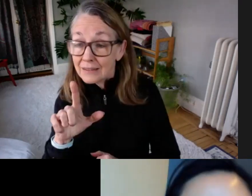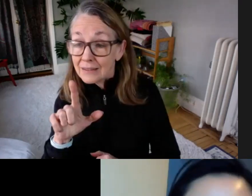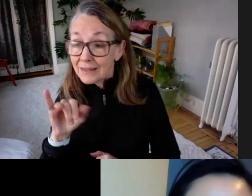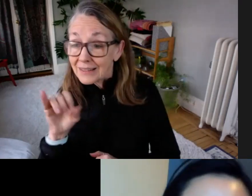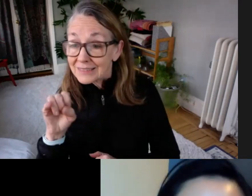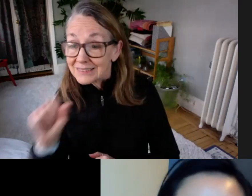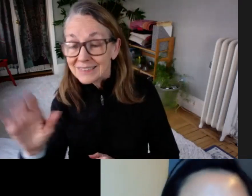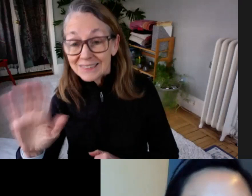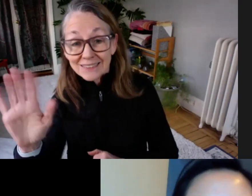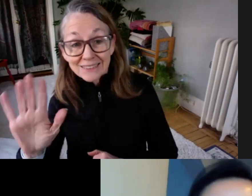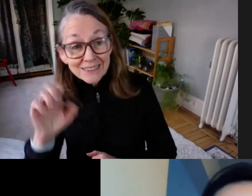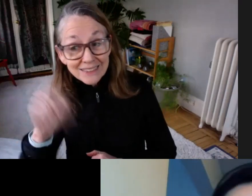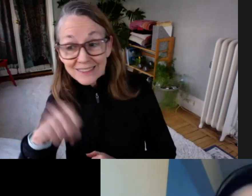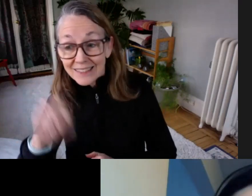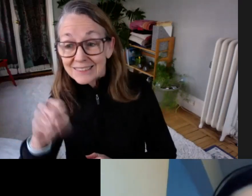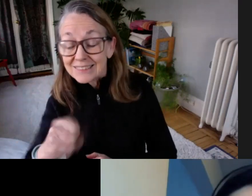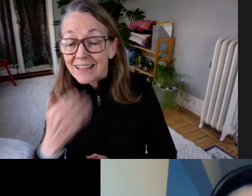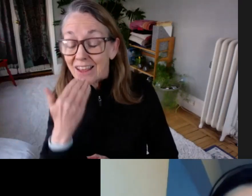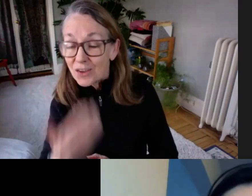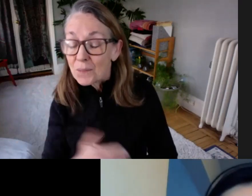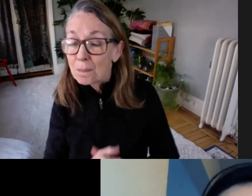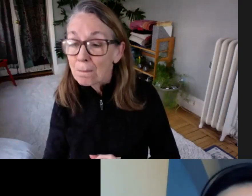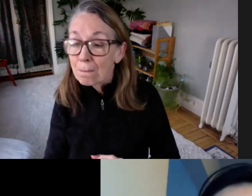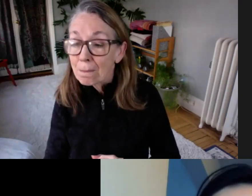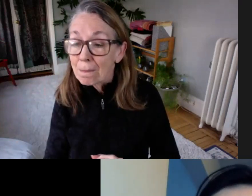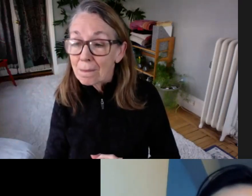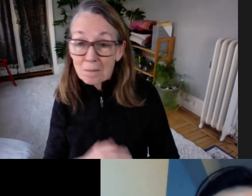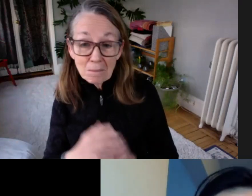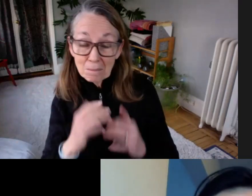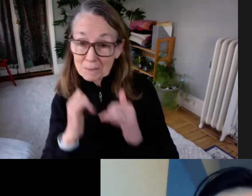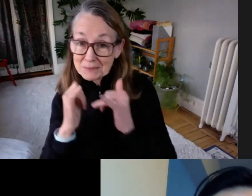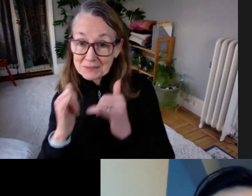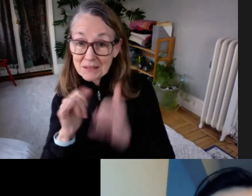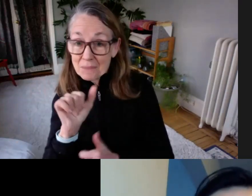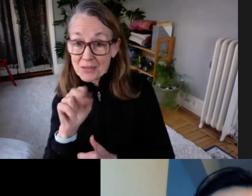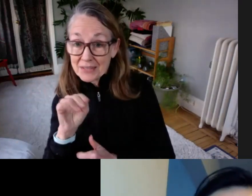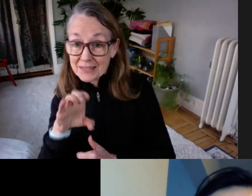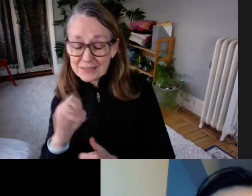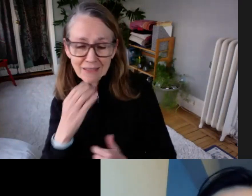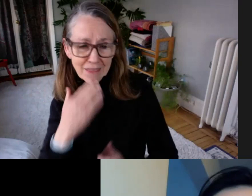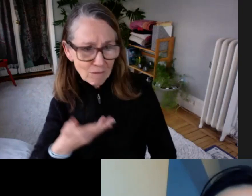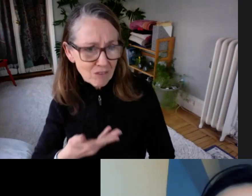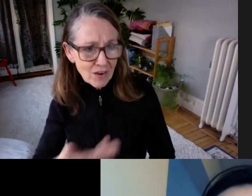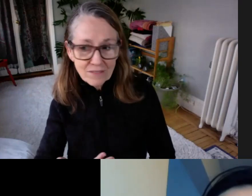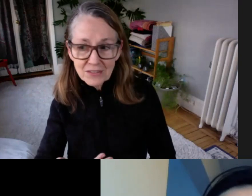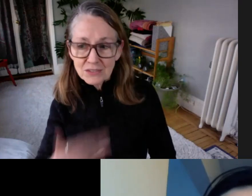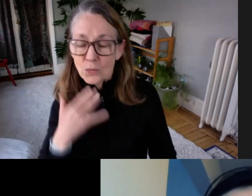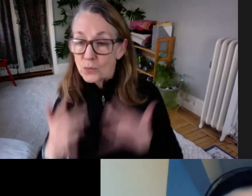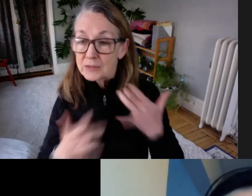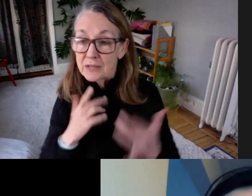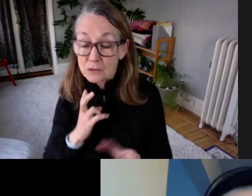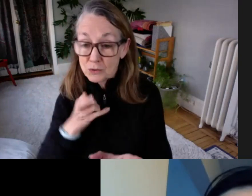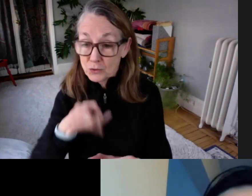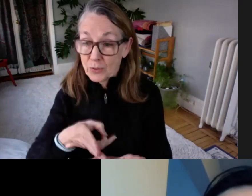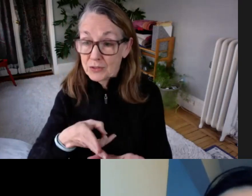Yes, good, thank you. Just to reiterate what Anise shared, thank you for having us. We're excited to join you, and